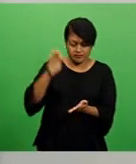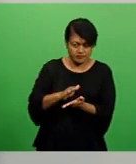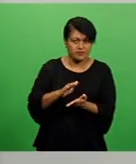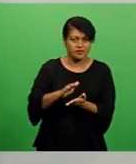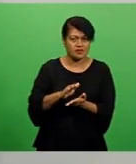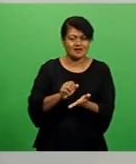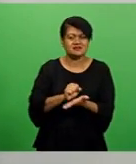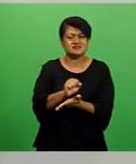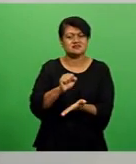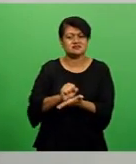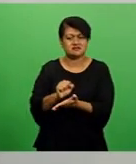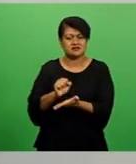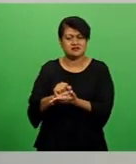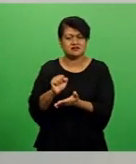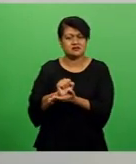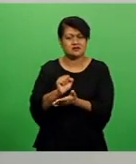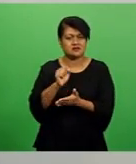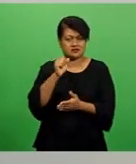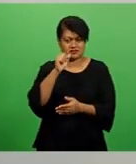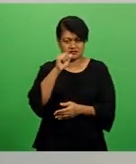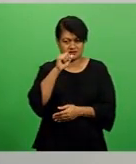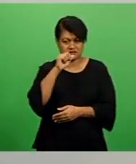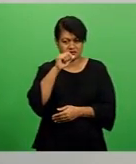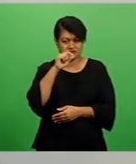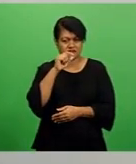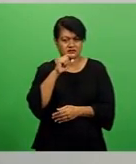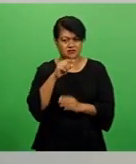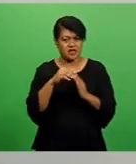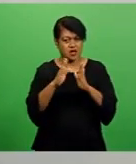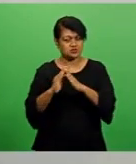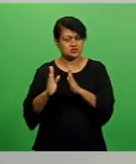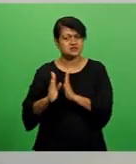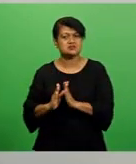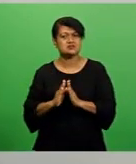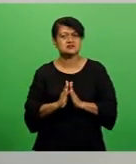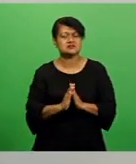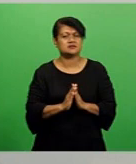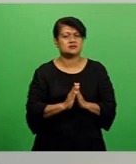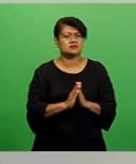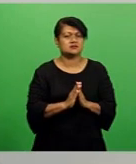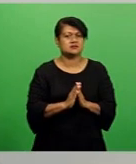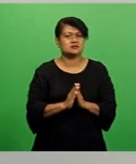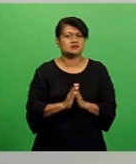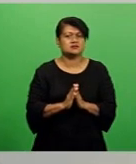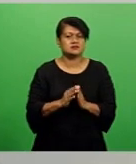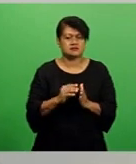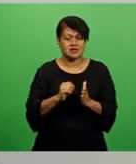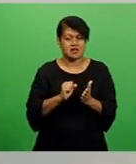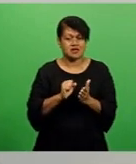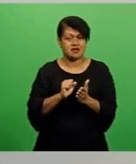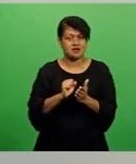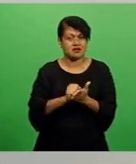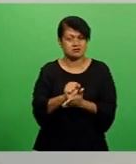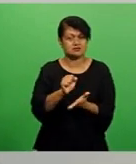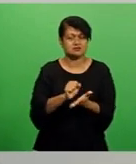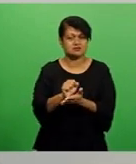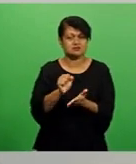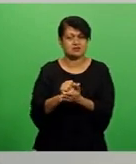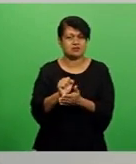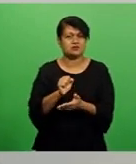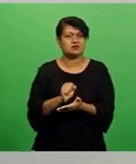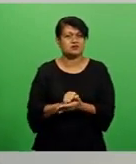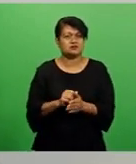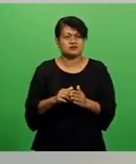properties, and properties which are less than 500,000 are being sold in the recent months.